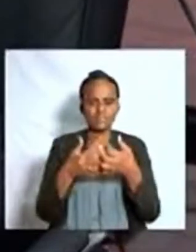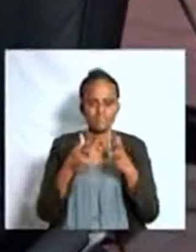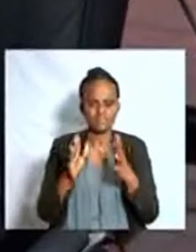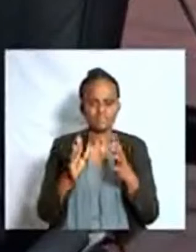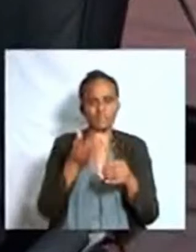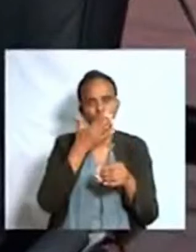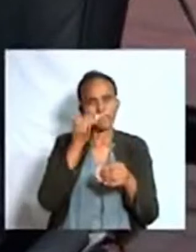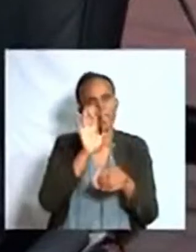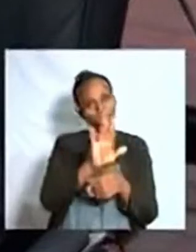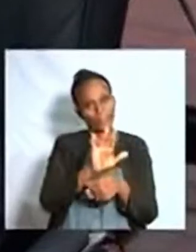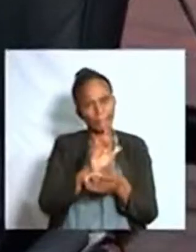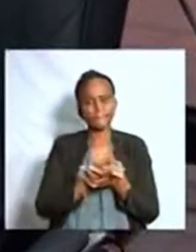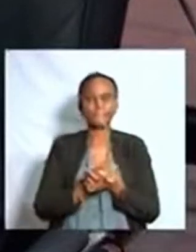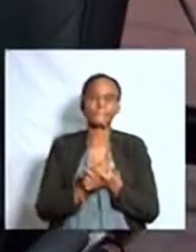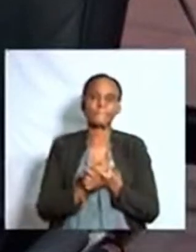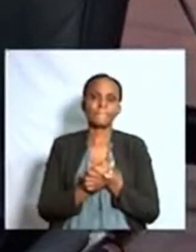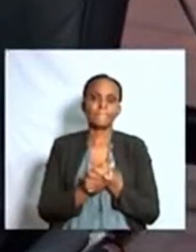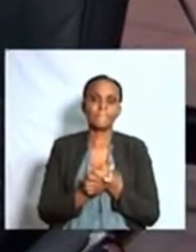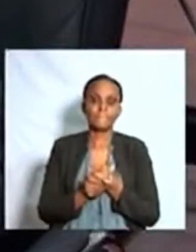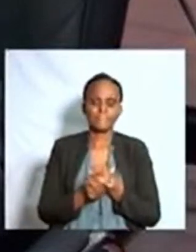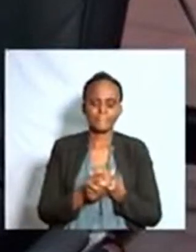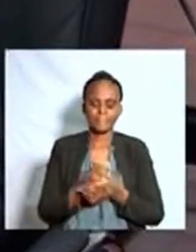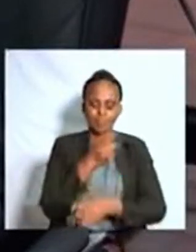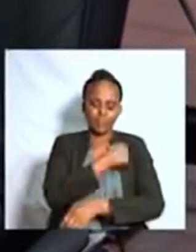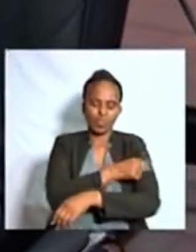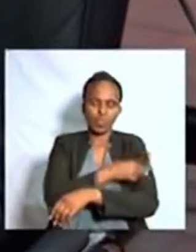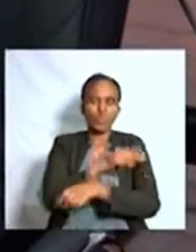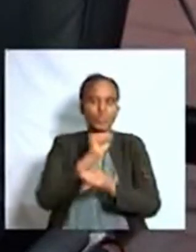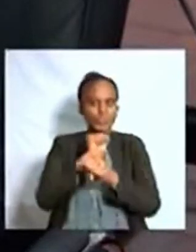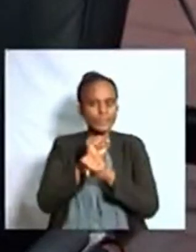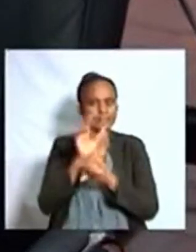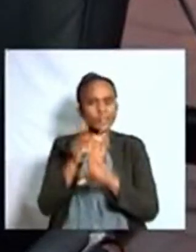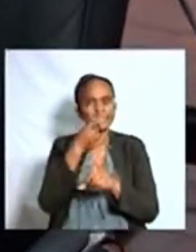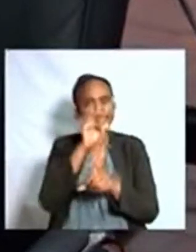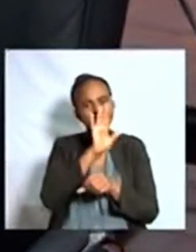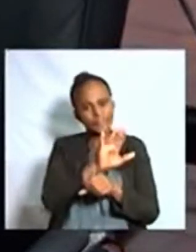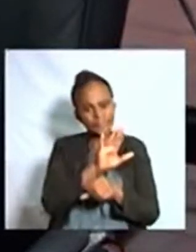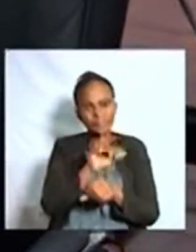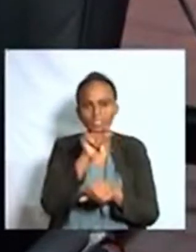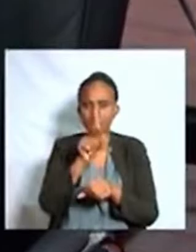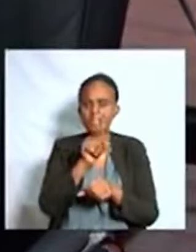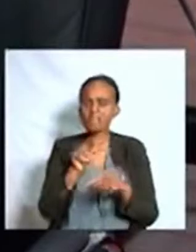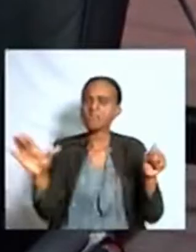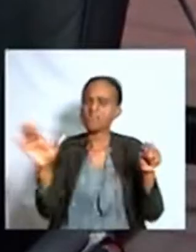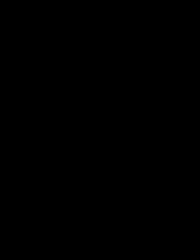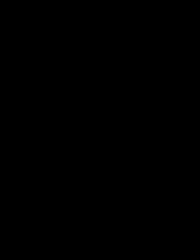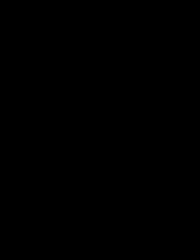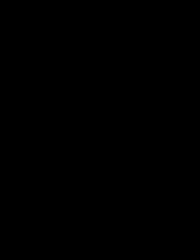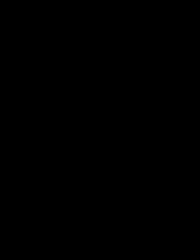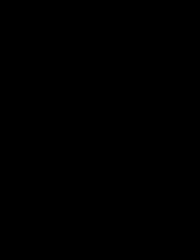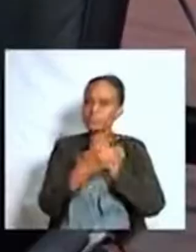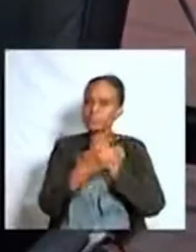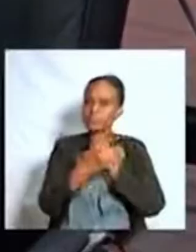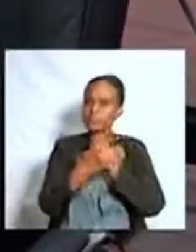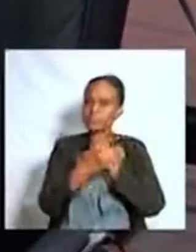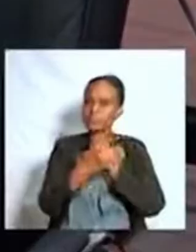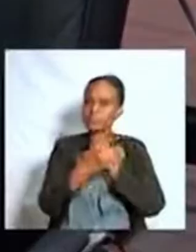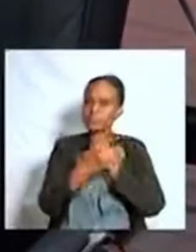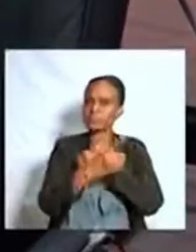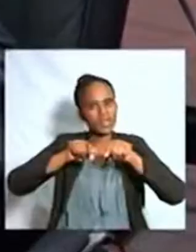they're supposed to be there. Health personnel, they're supposed to be there. That is the core department.